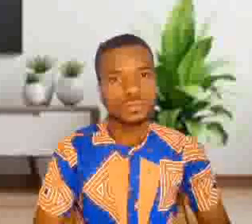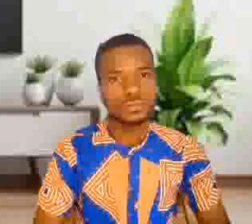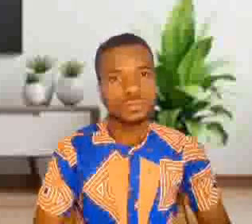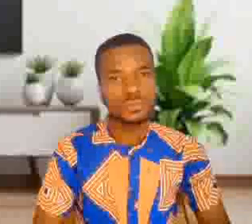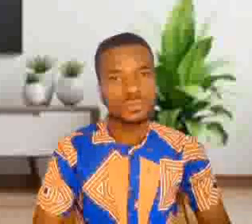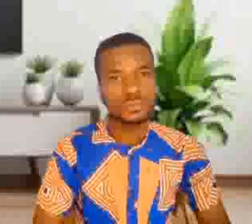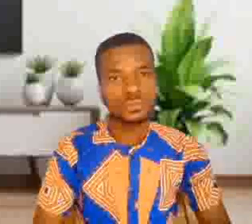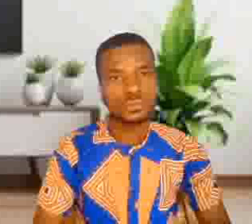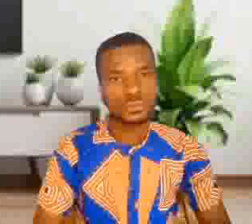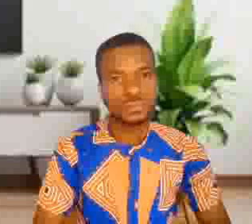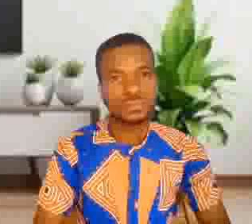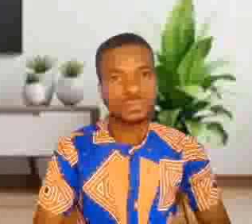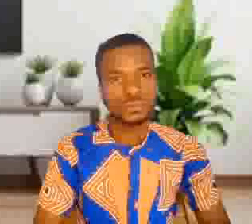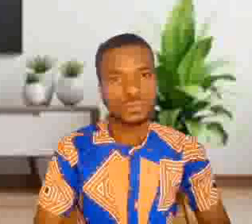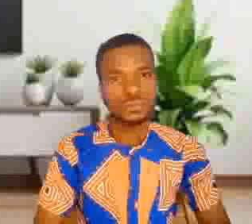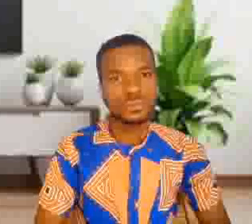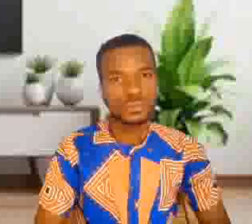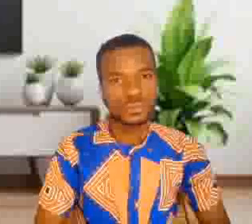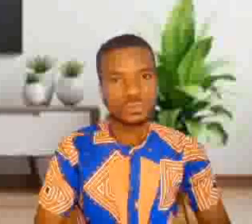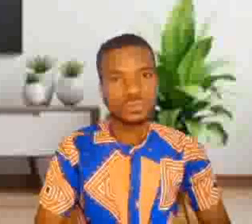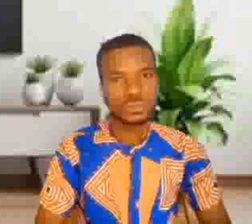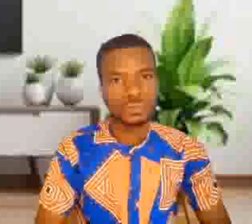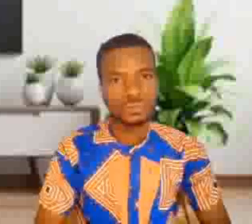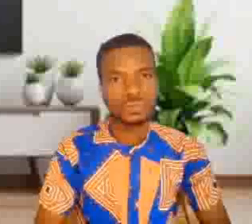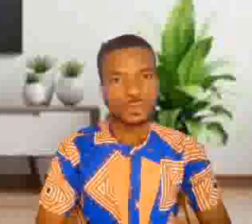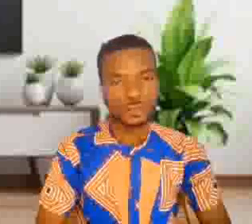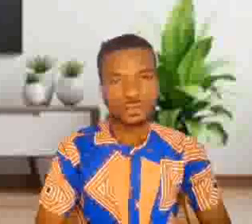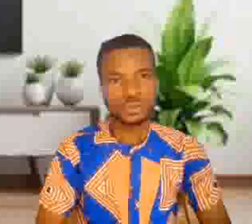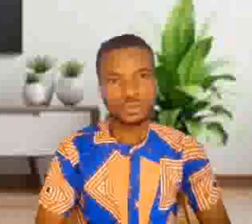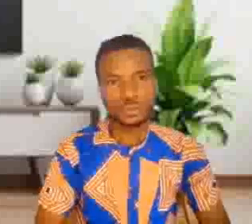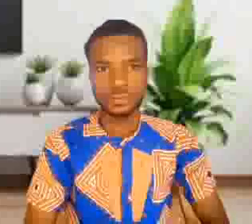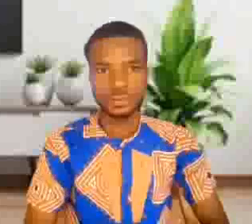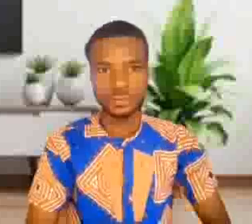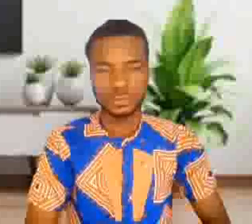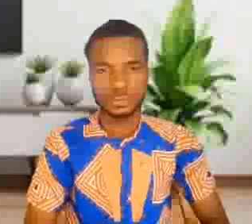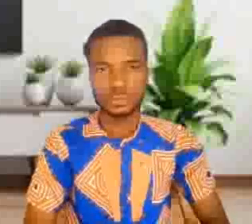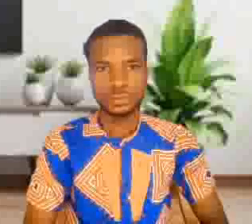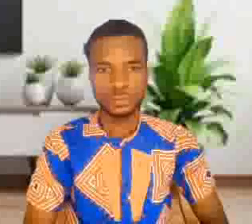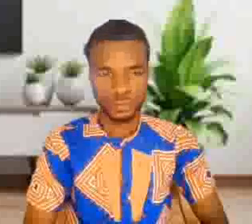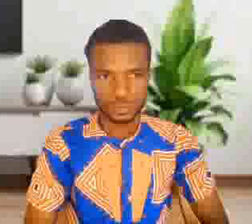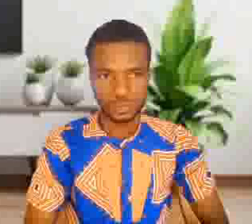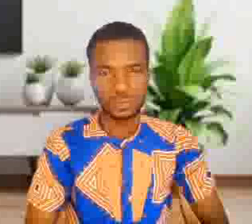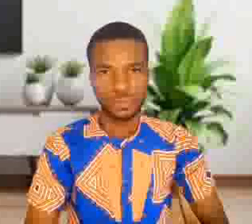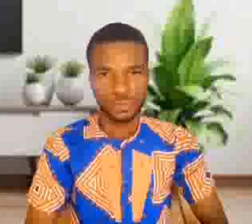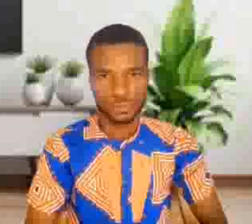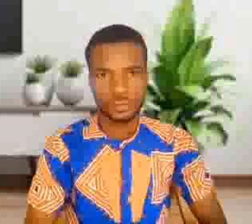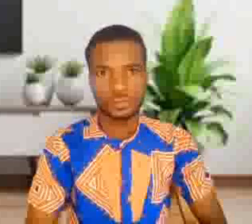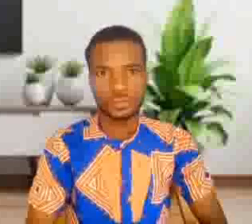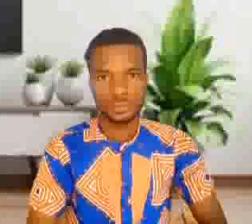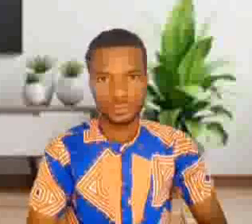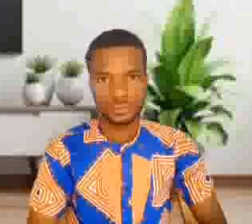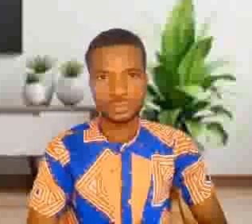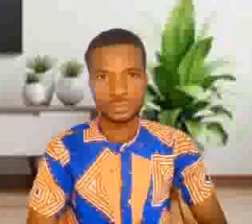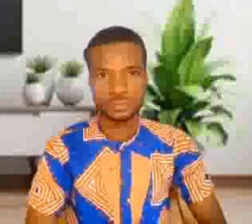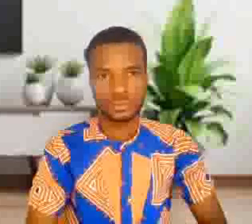study the book of Genesis, you are going to find five things that God gave to man as an